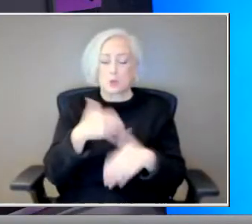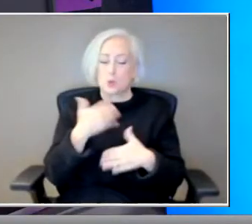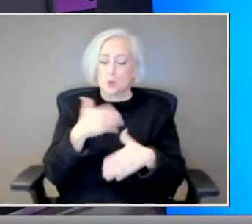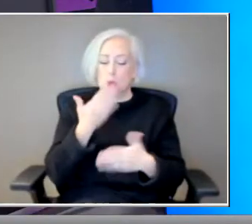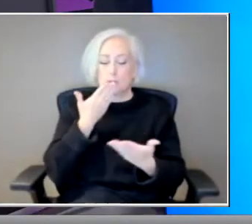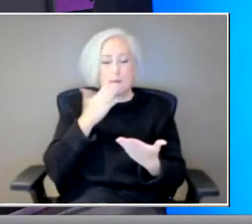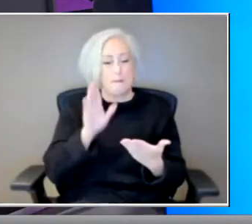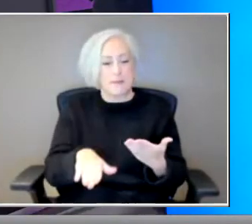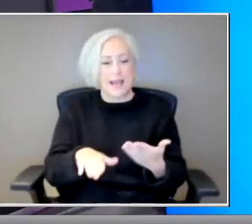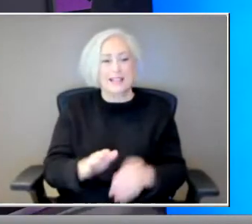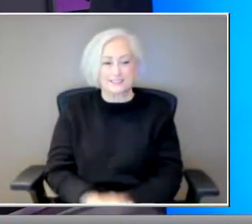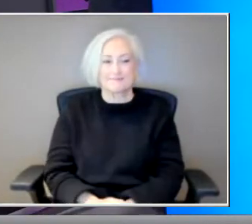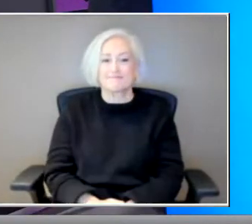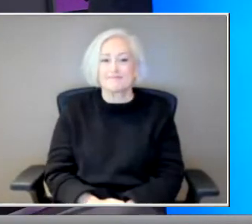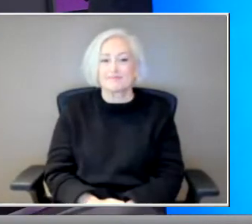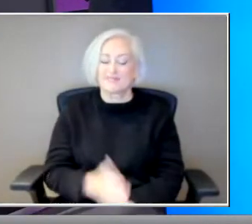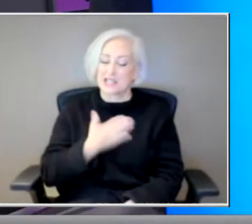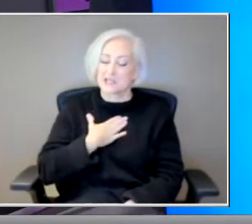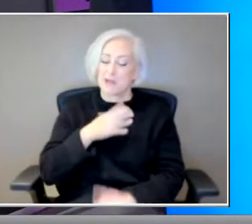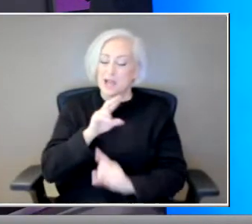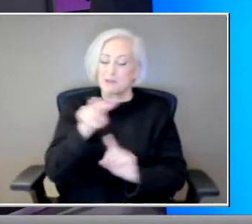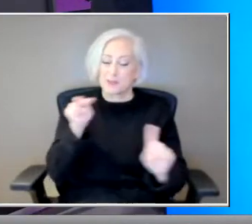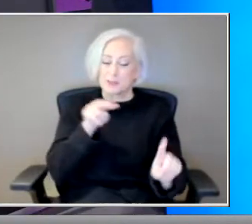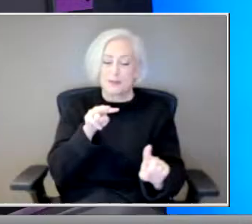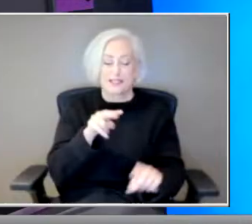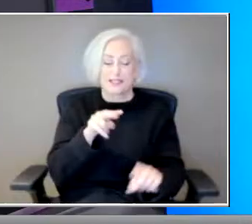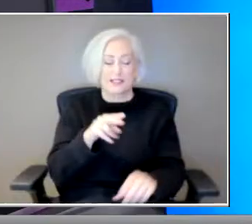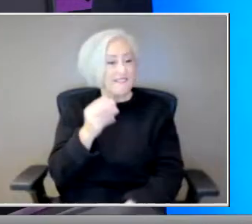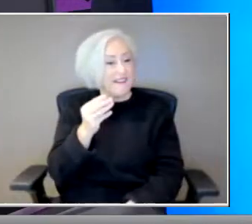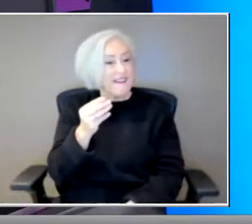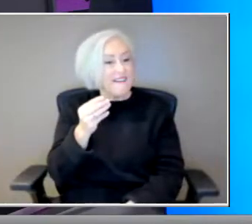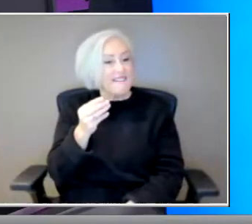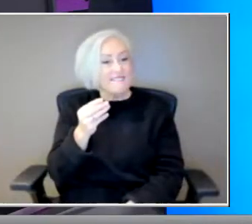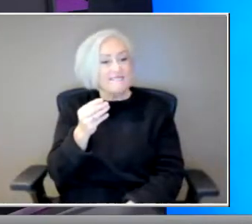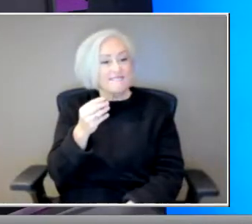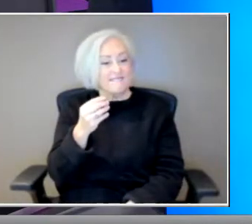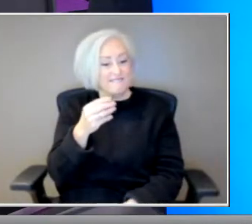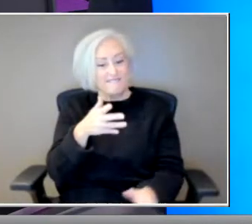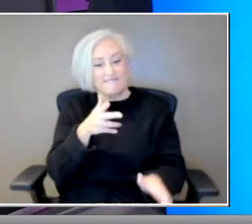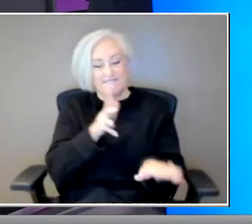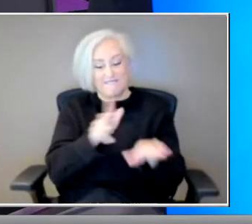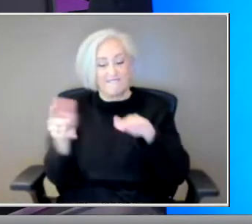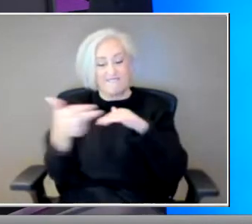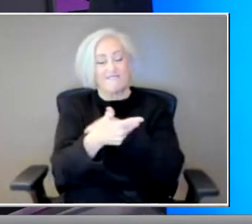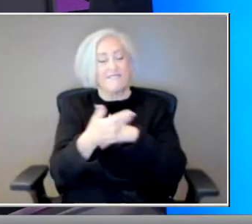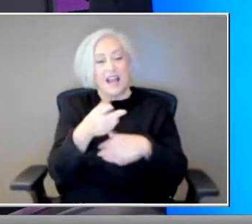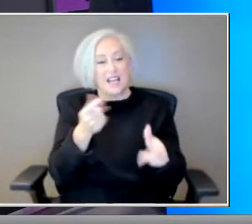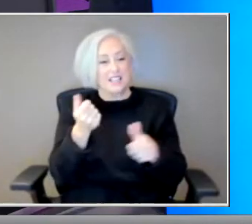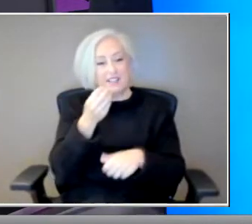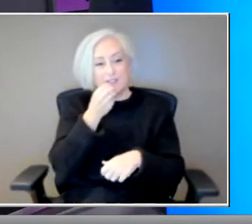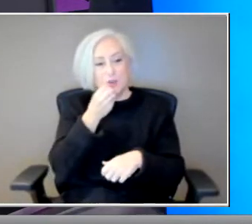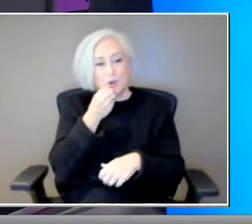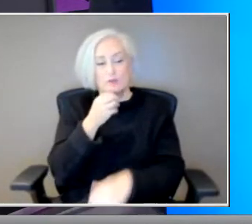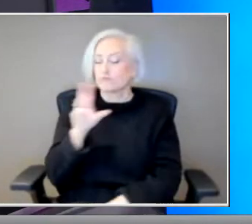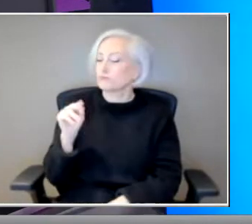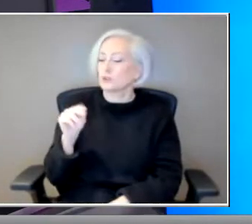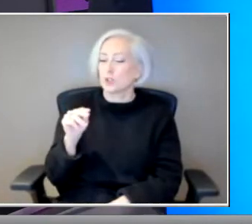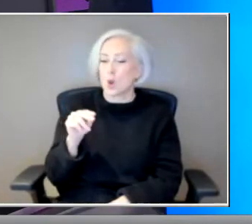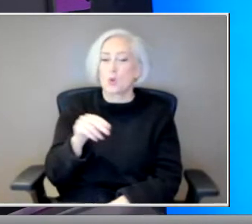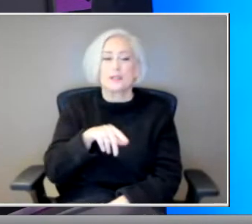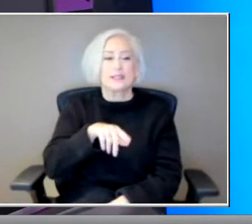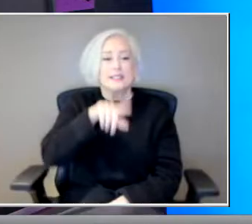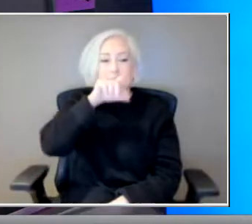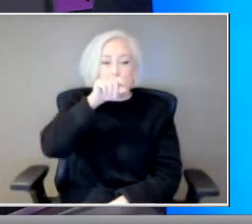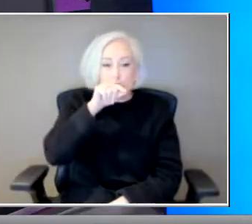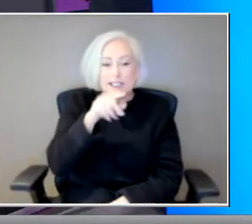at it. Fast food. I eat, no. So, yeah. I eat a lot of chicken, a lot of fish. Mediterranean diet. I like chicken. I love chicken.